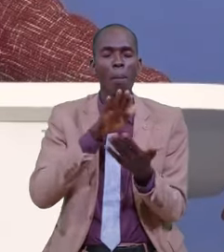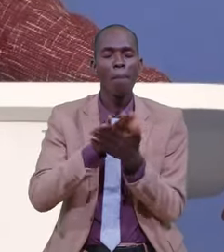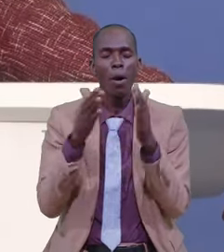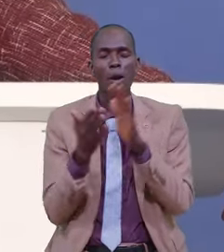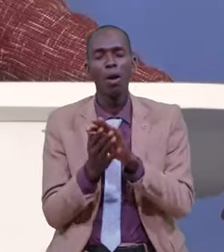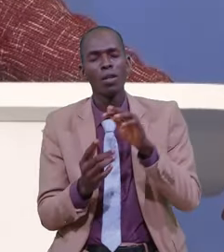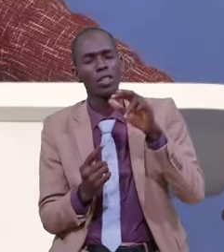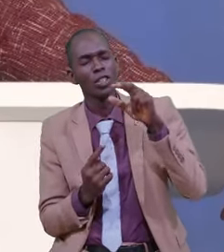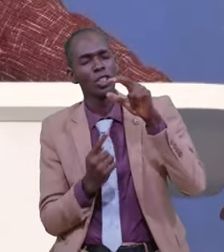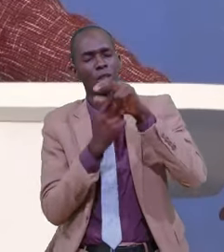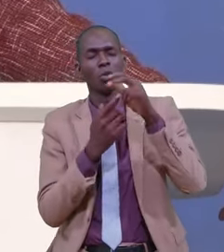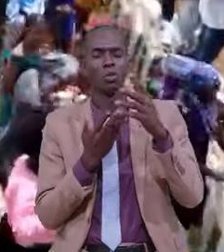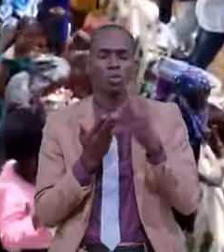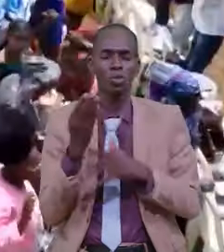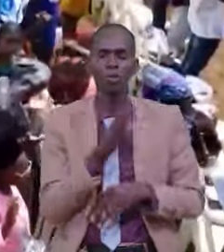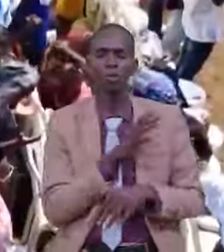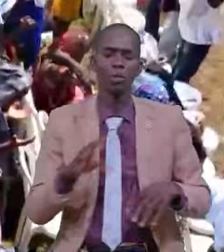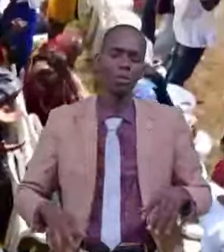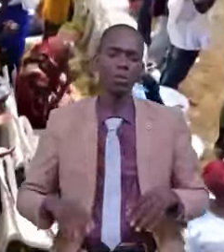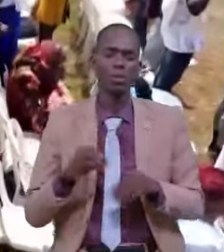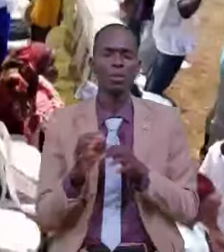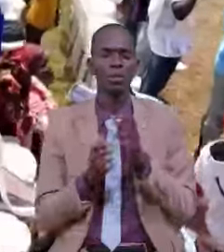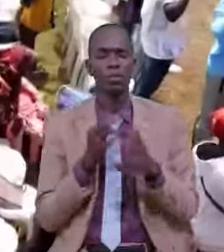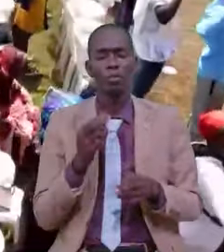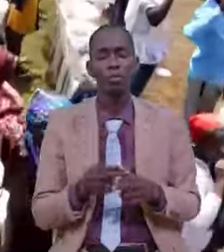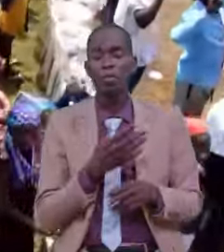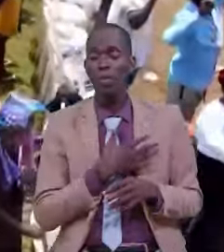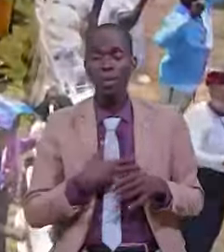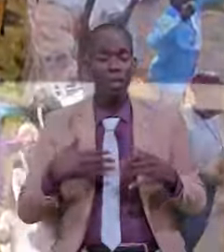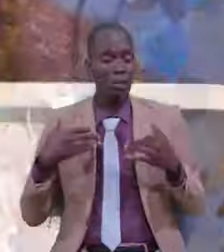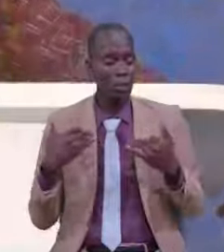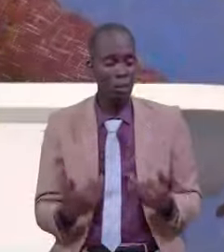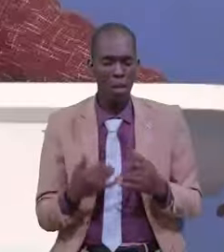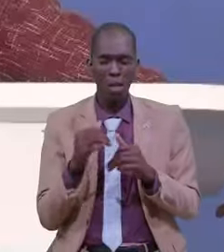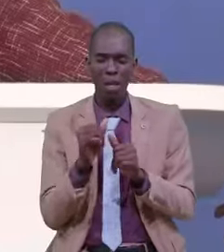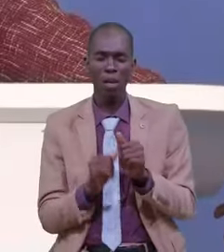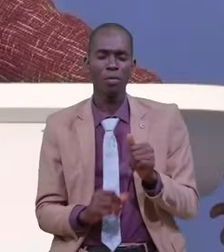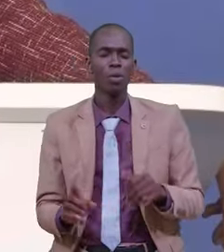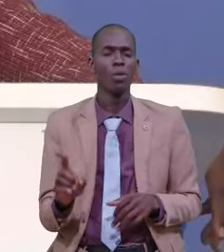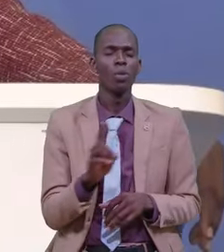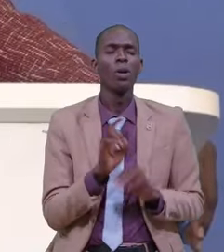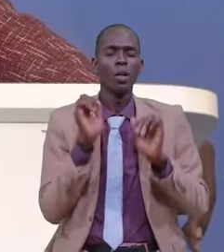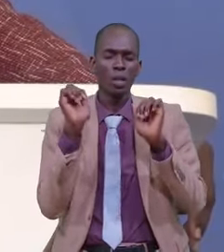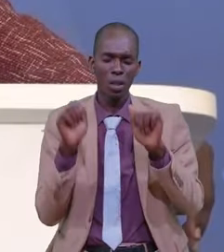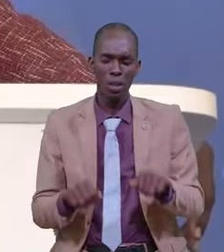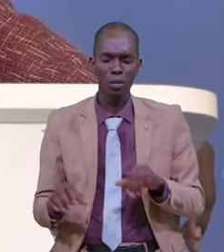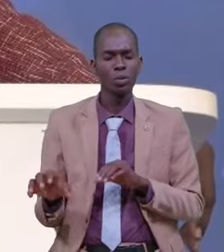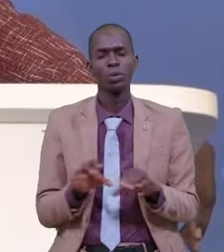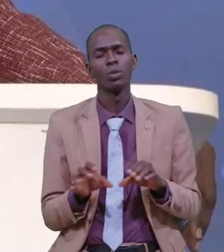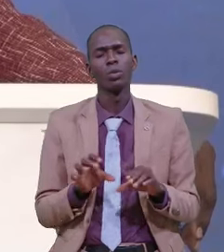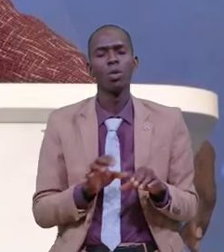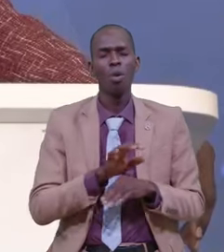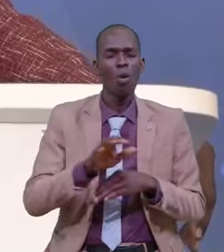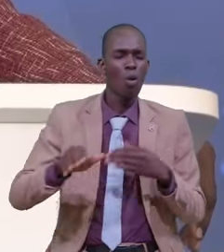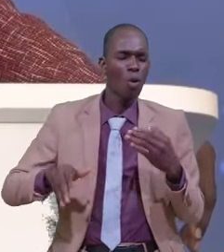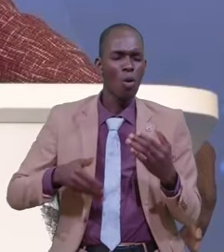champions through Christ. And now everyone can do all